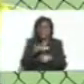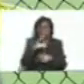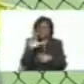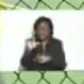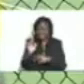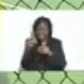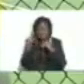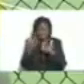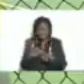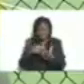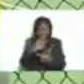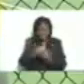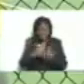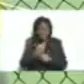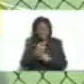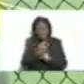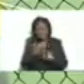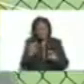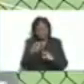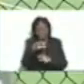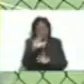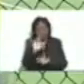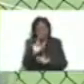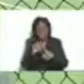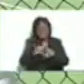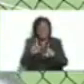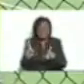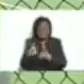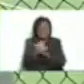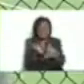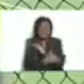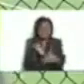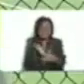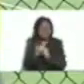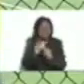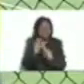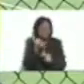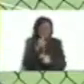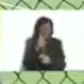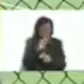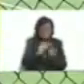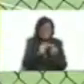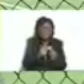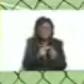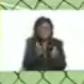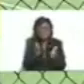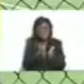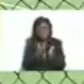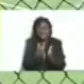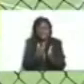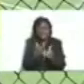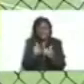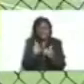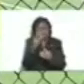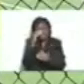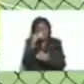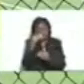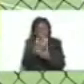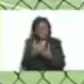year from 8 different countries. So the girls' draw is a little smaller than the boys, but still we expect these are some of the top players in the